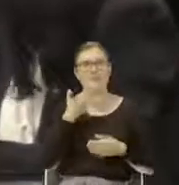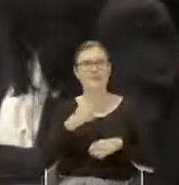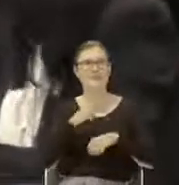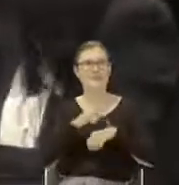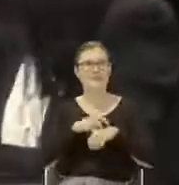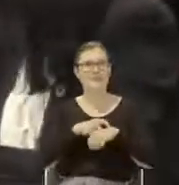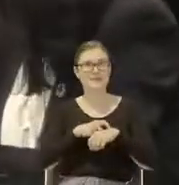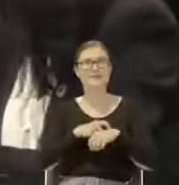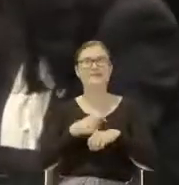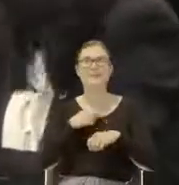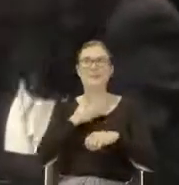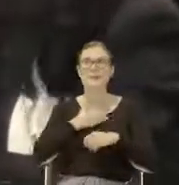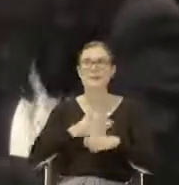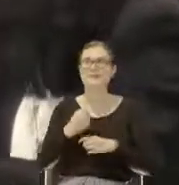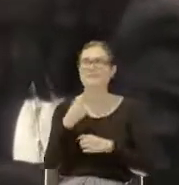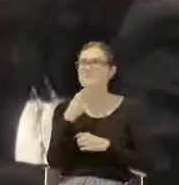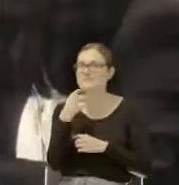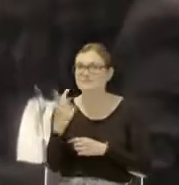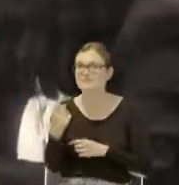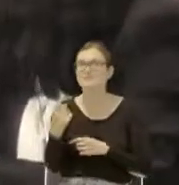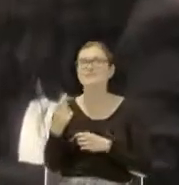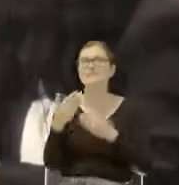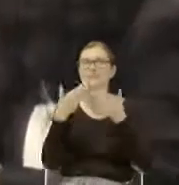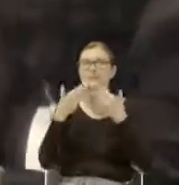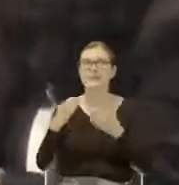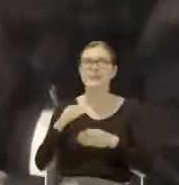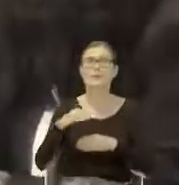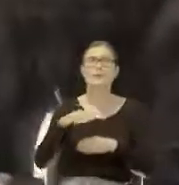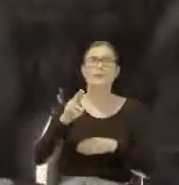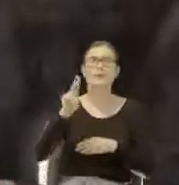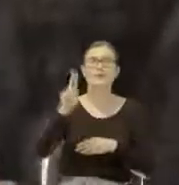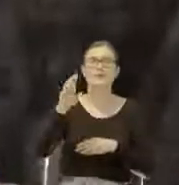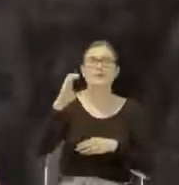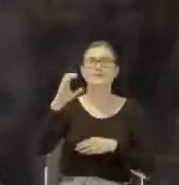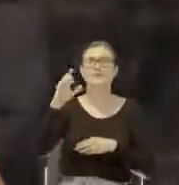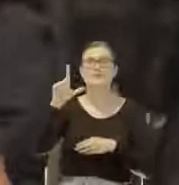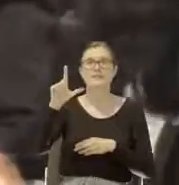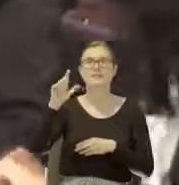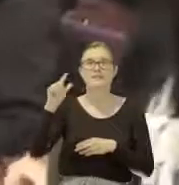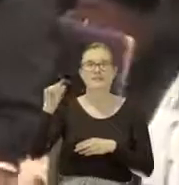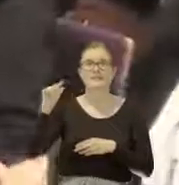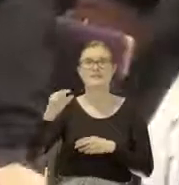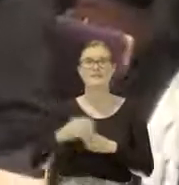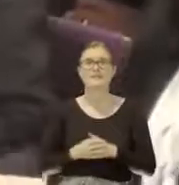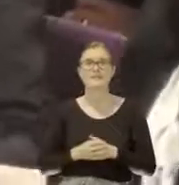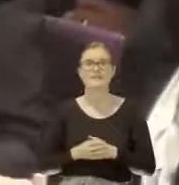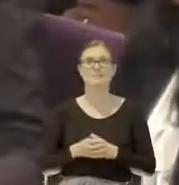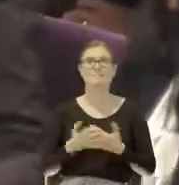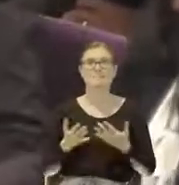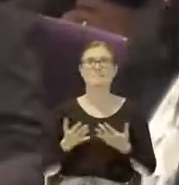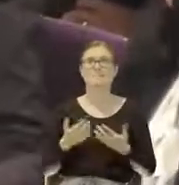CLG for the opportunity to address this sitting, a very important one,